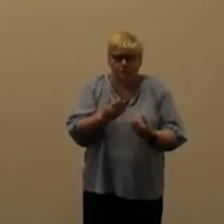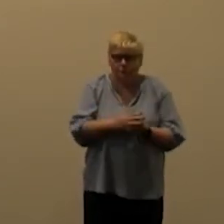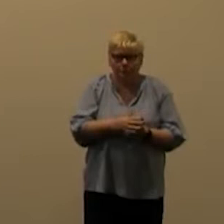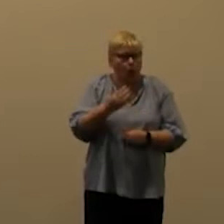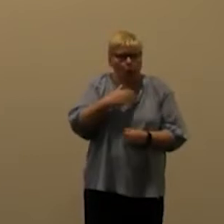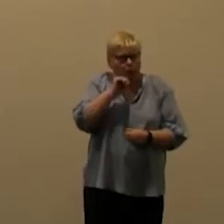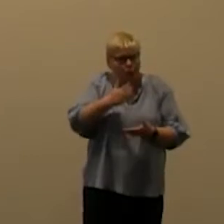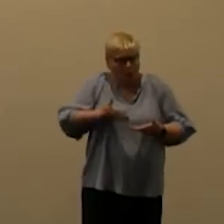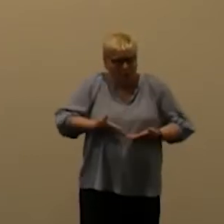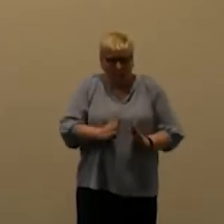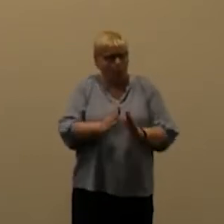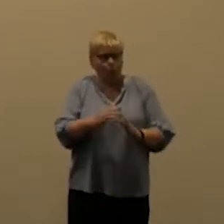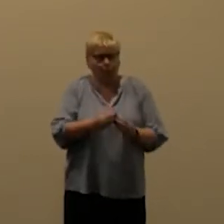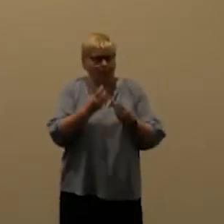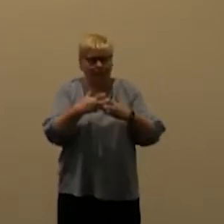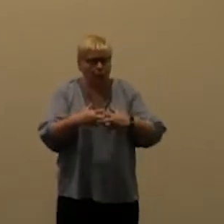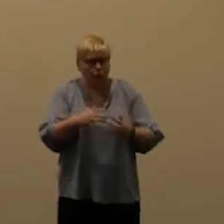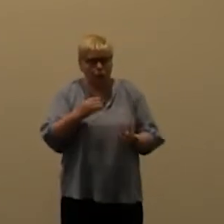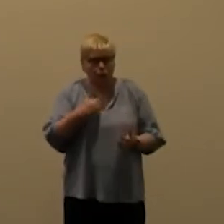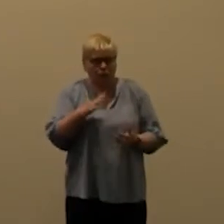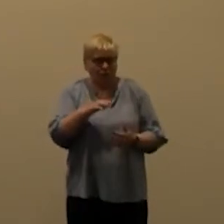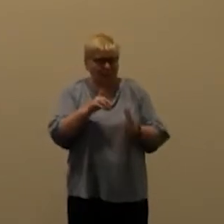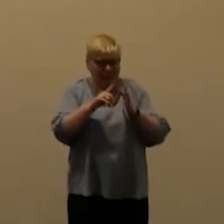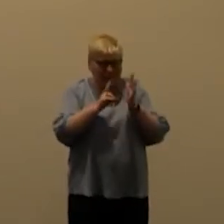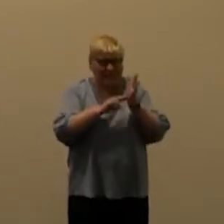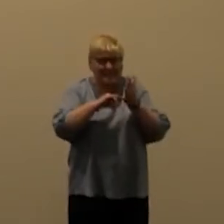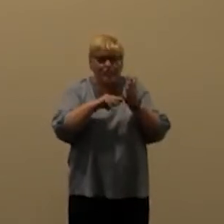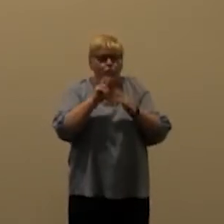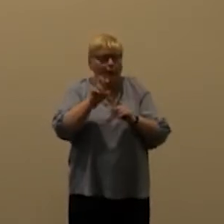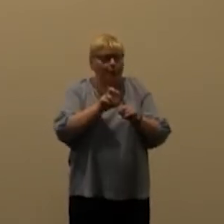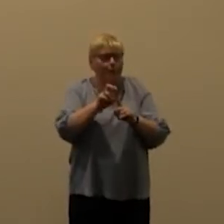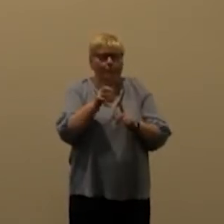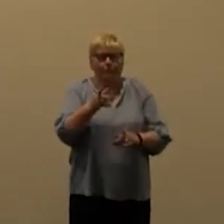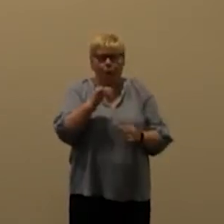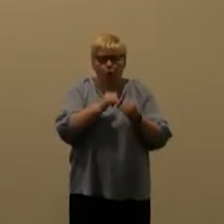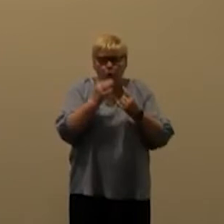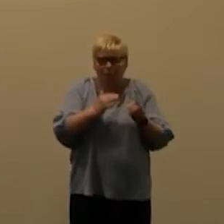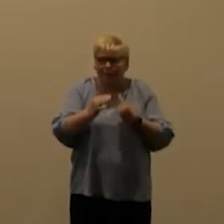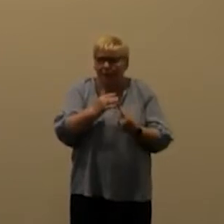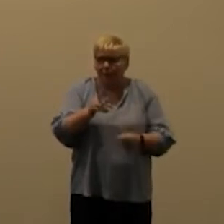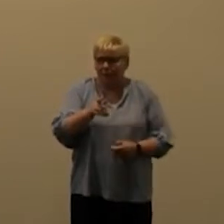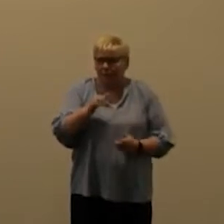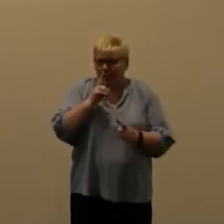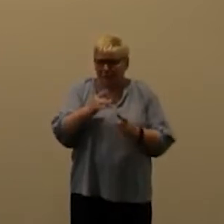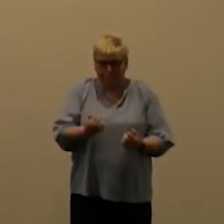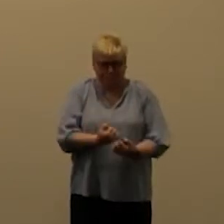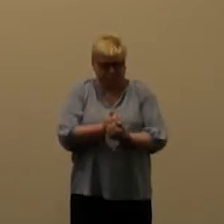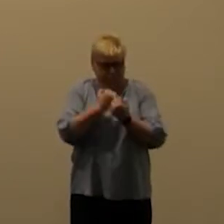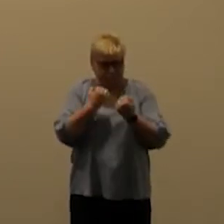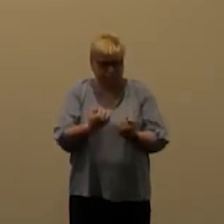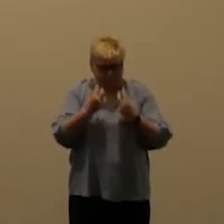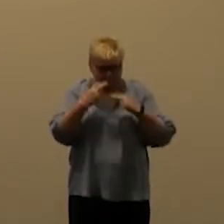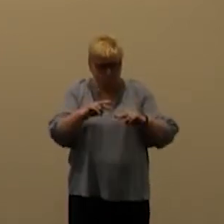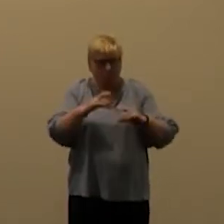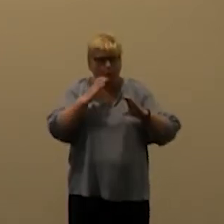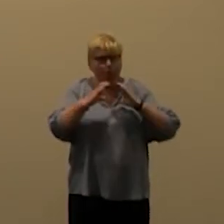born into technology. We grew up with the rise of things like Instagram and social media, where this is almost predominantly a visual form of